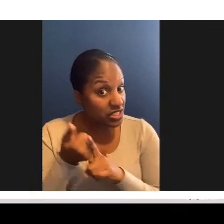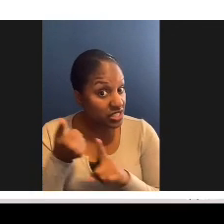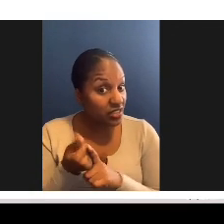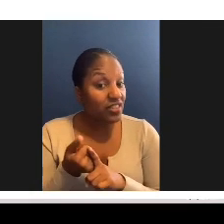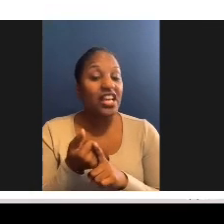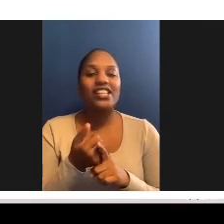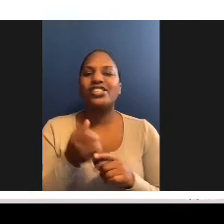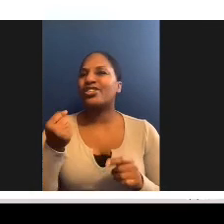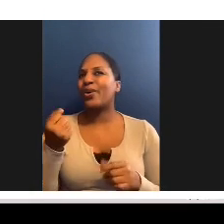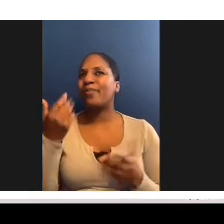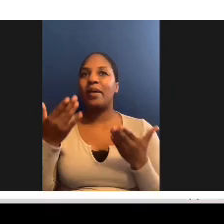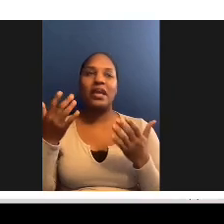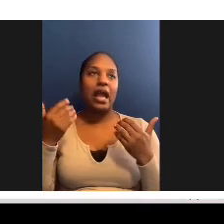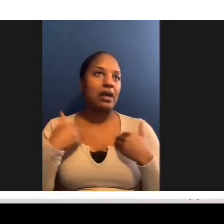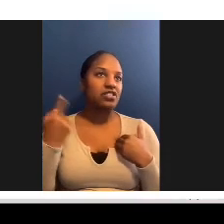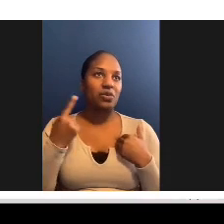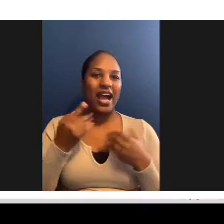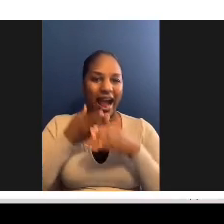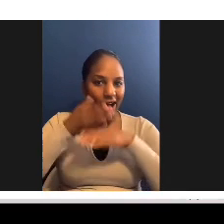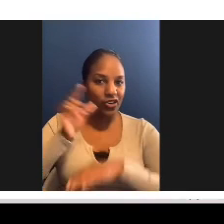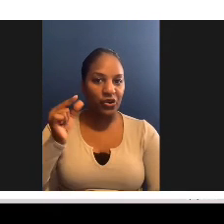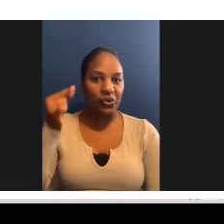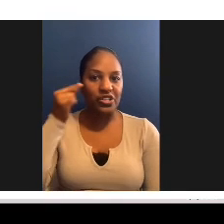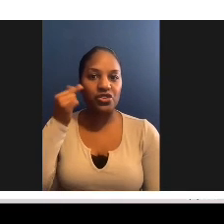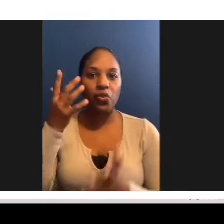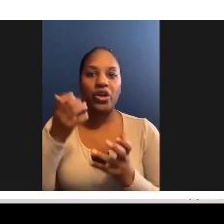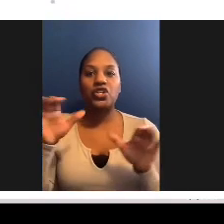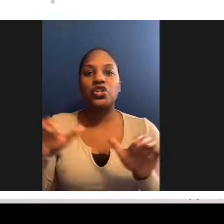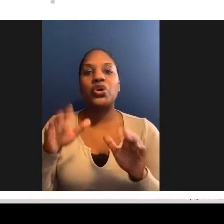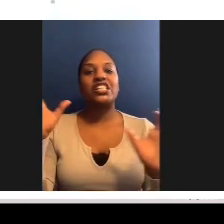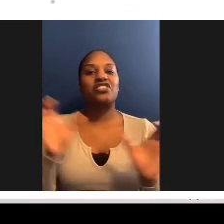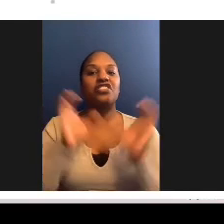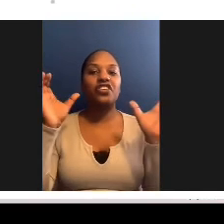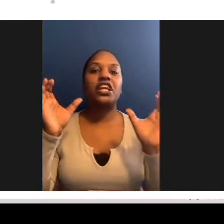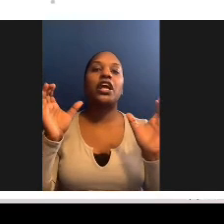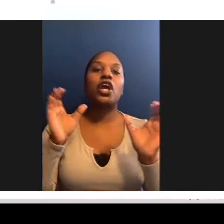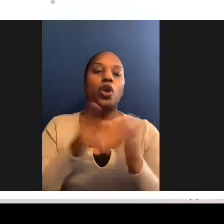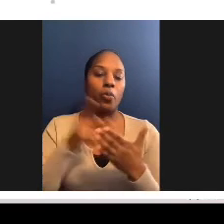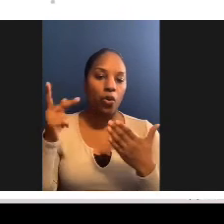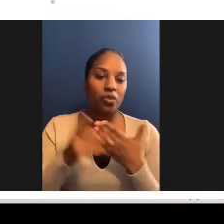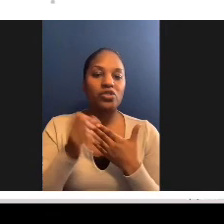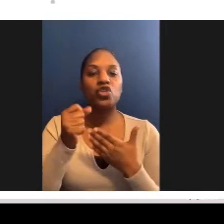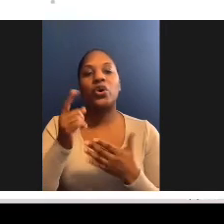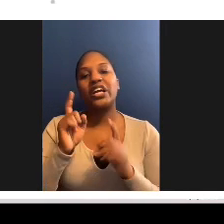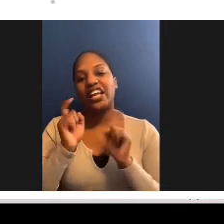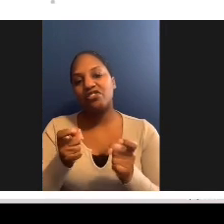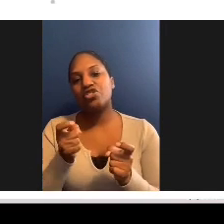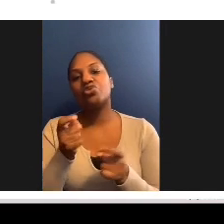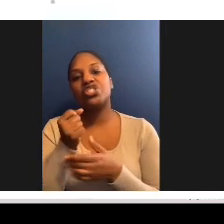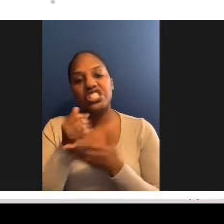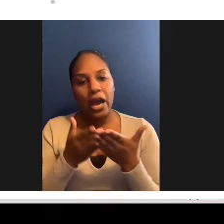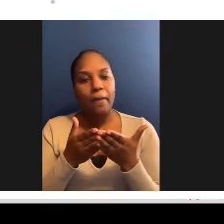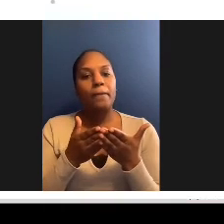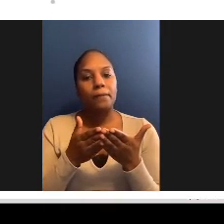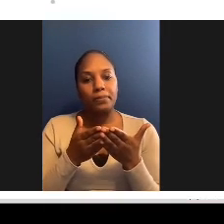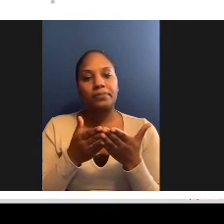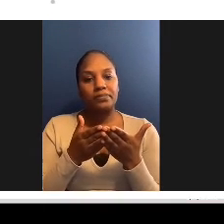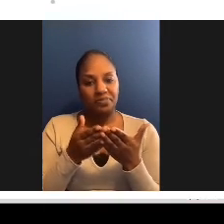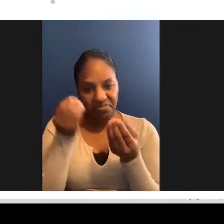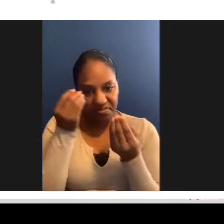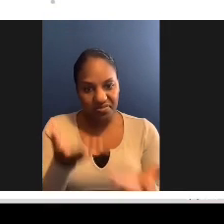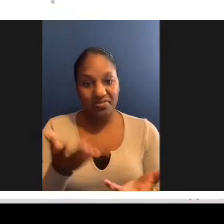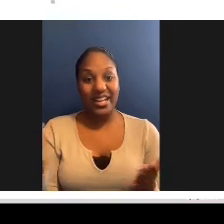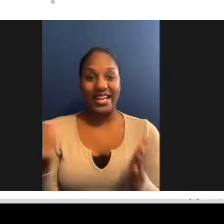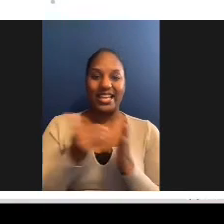after graduation wants to do a certificate program or something. So that's just some preparation. Again, we're back to this same